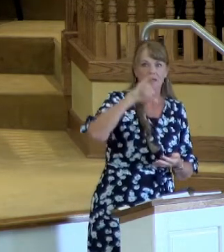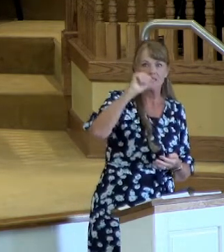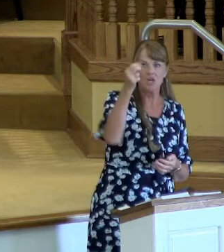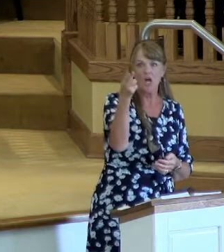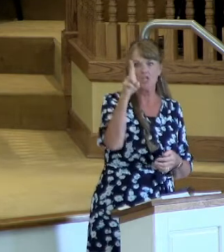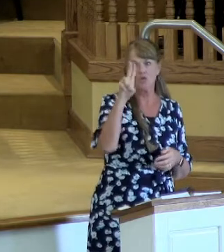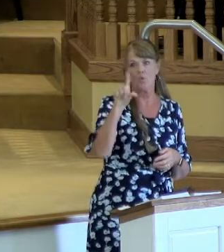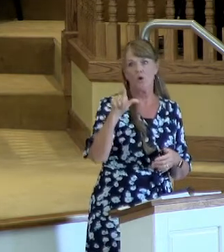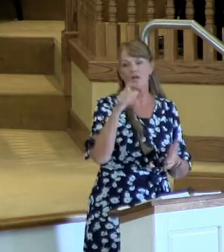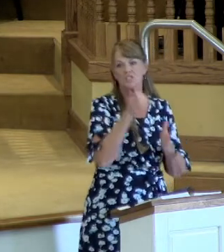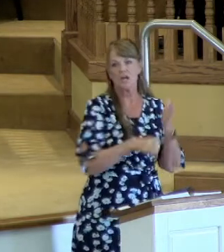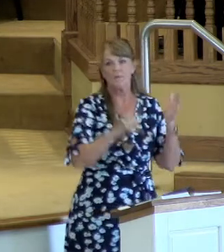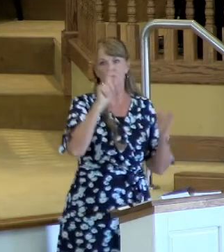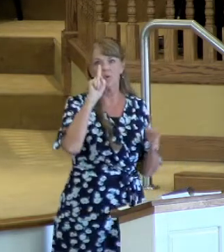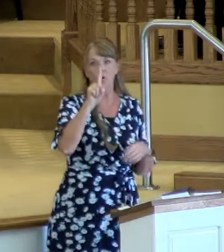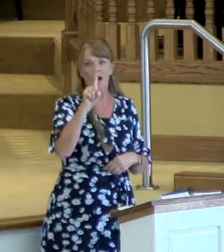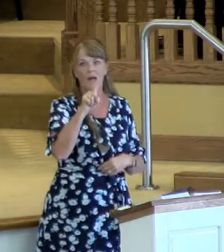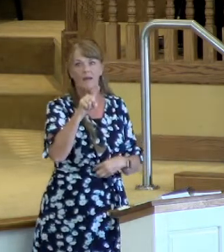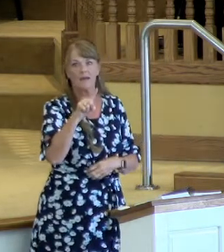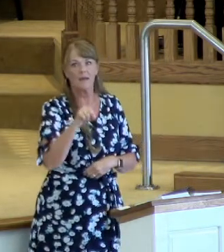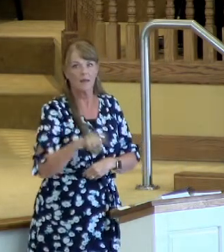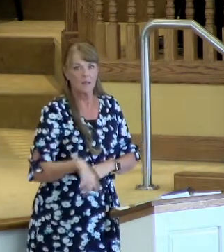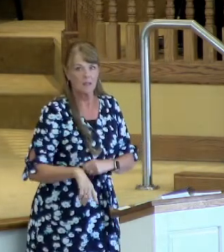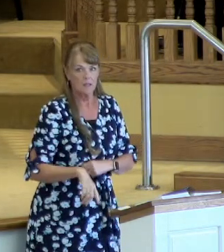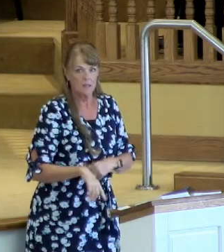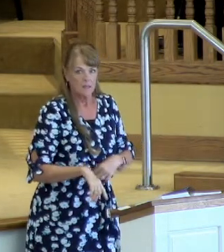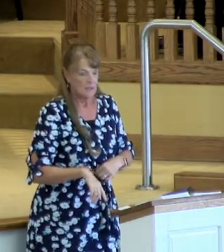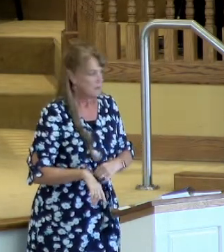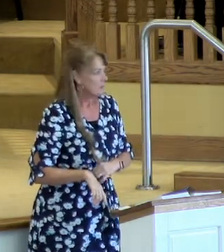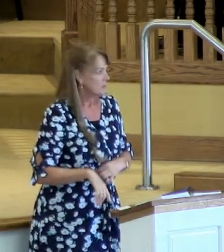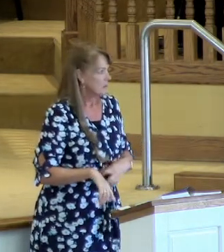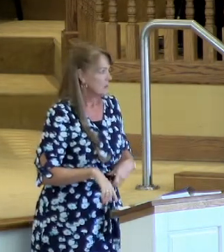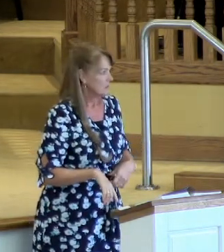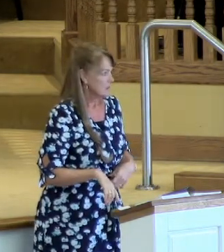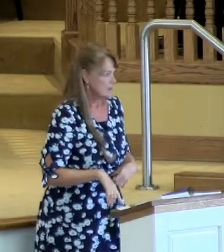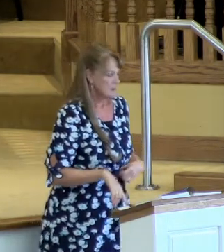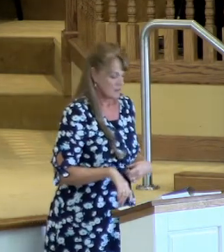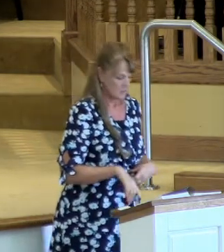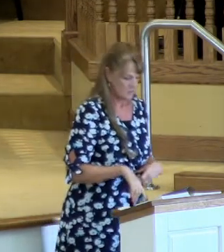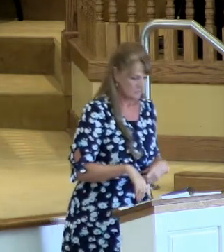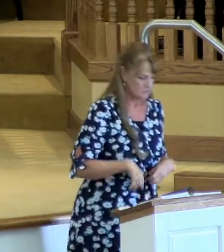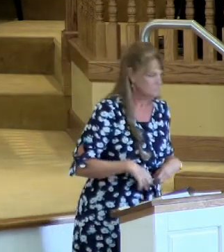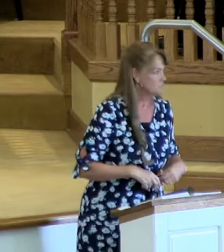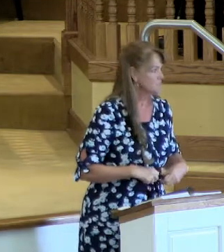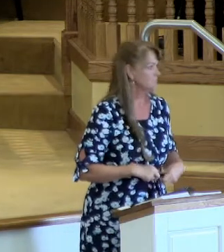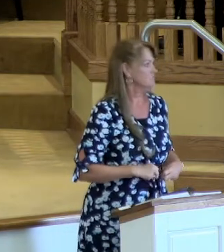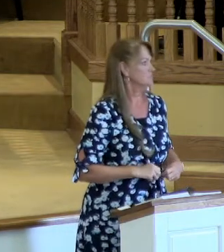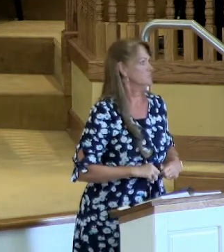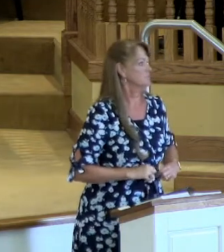Joshua chapter 1, verse 8, the normal one, this book of the law, and then Joshua 1:9.